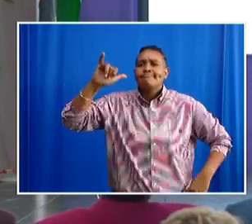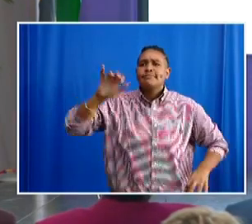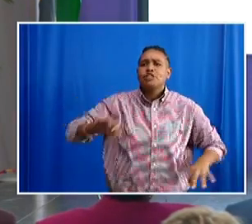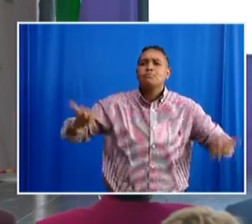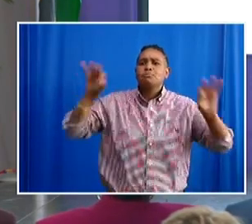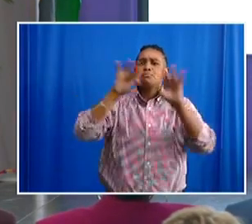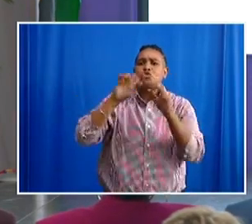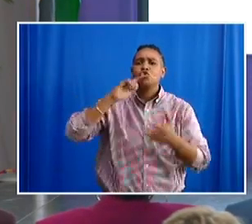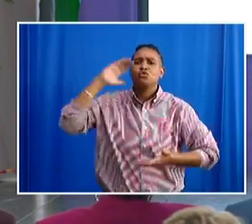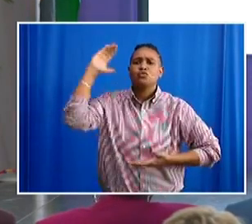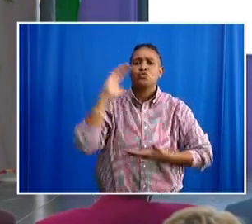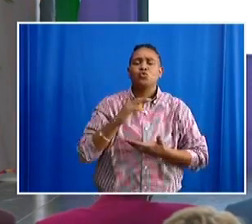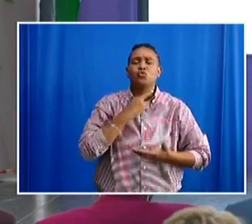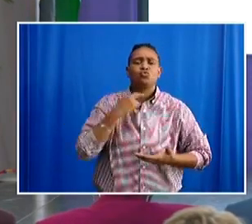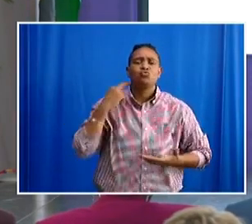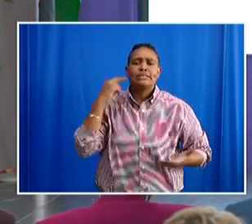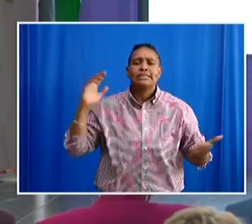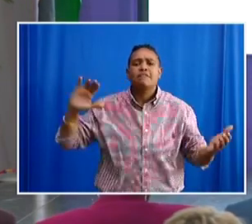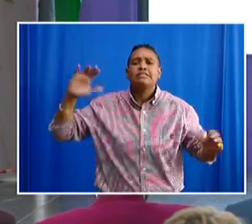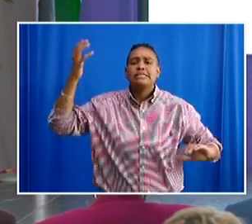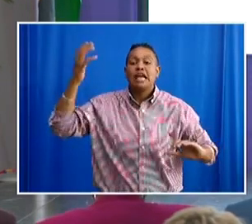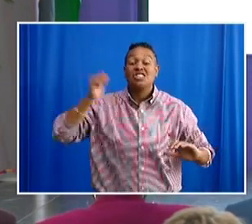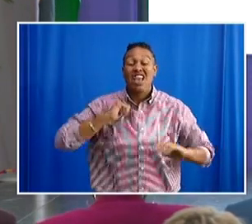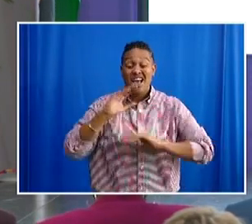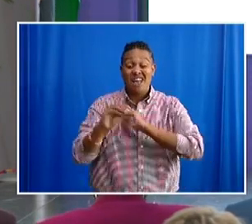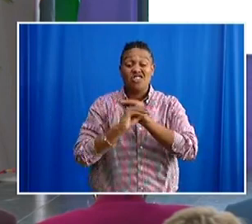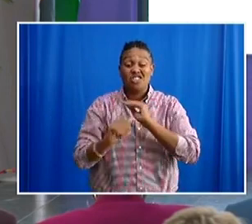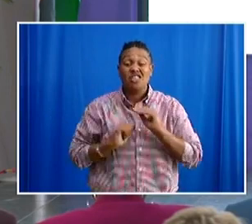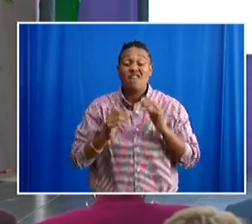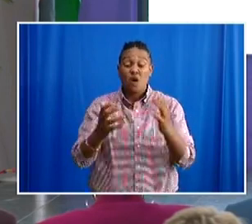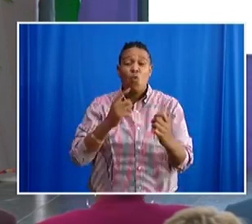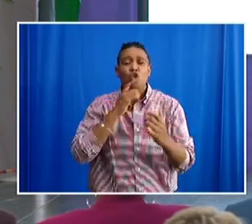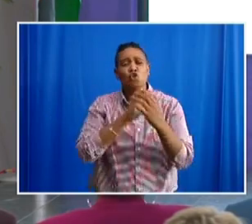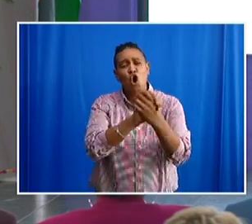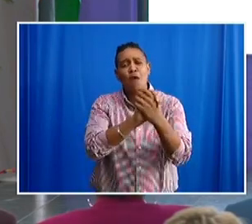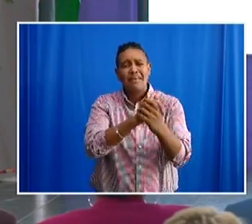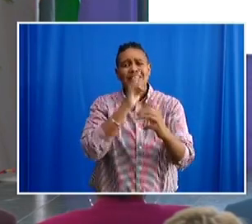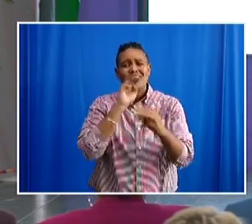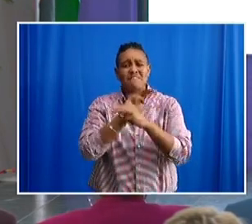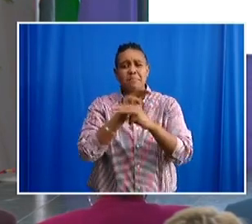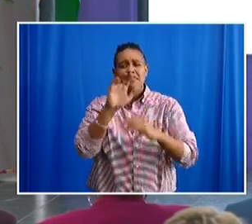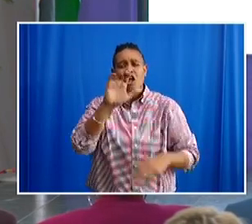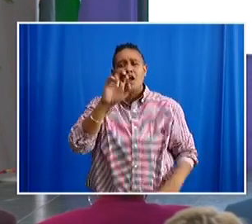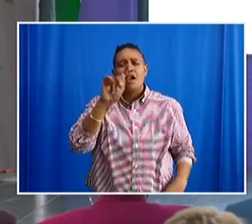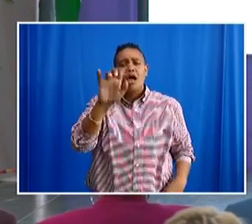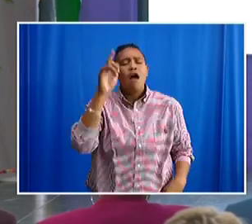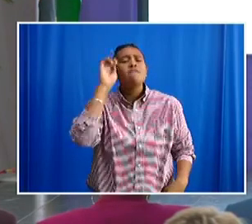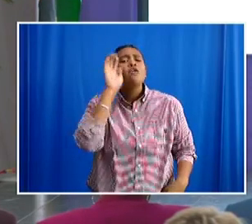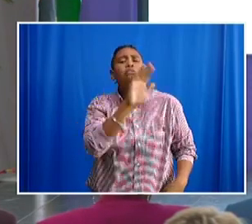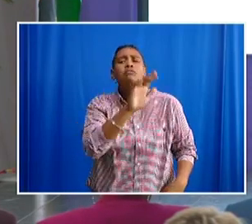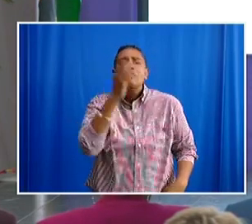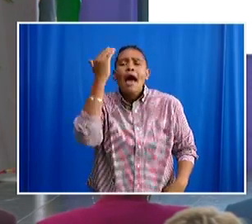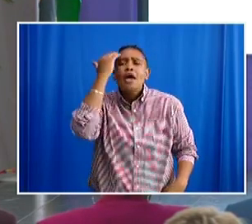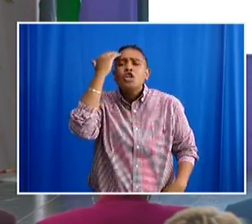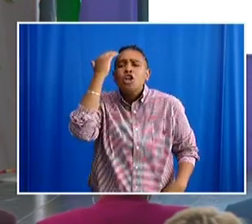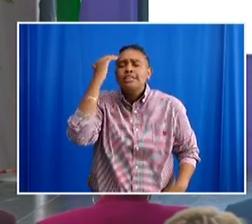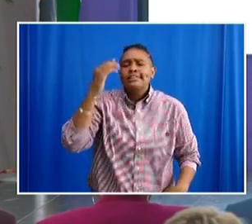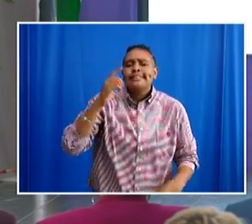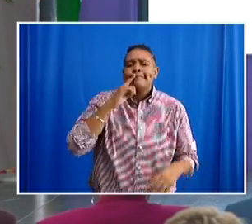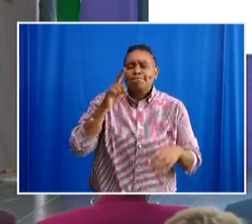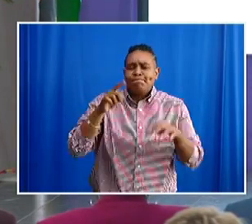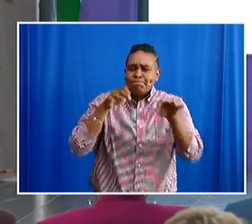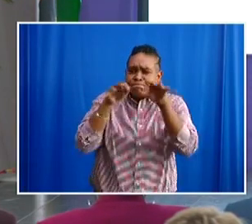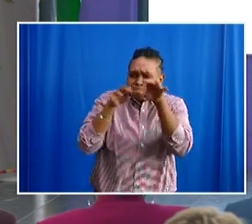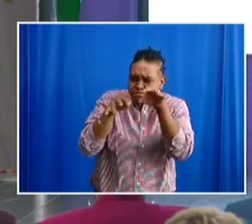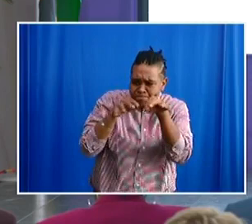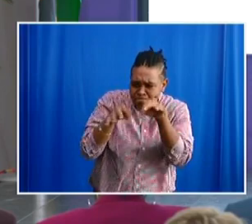reducing the risk of disasters. And I also want to commend Minister Clark for acknowledging and underlining